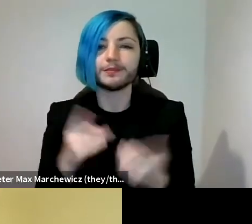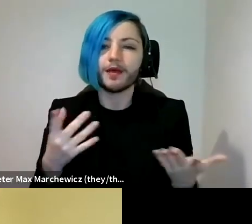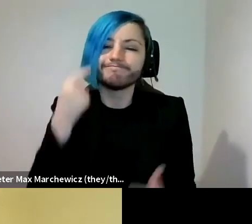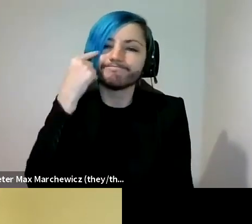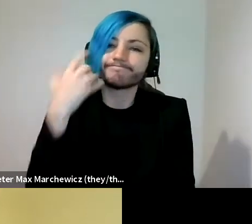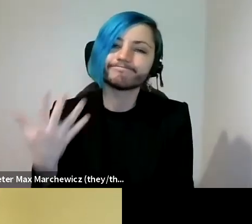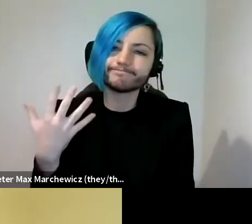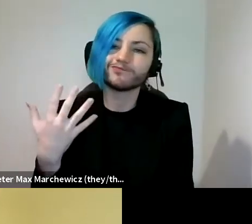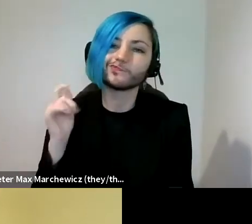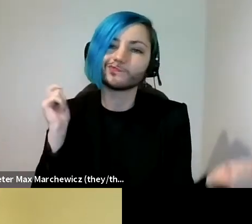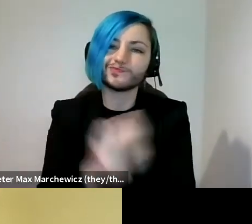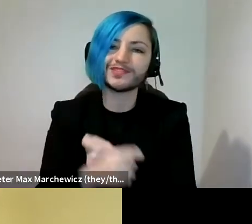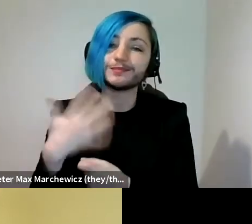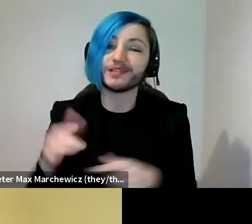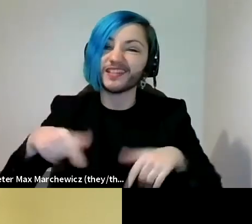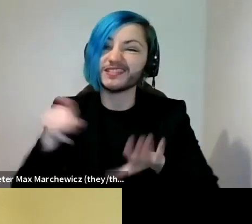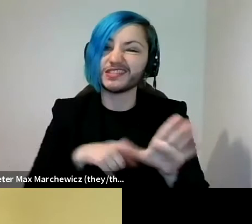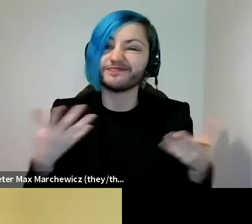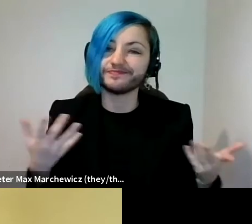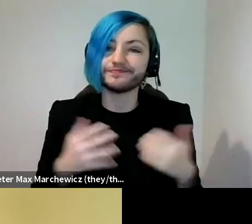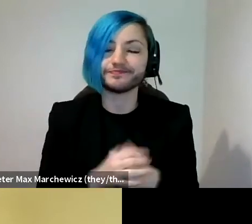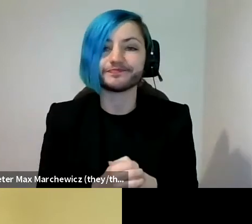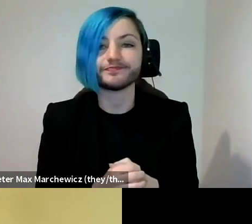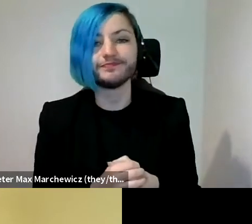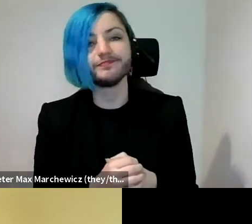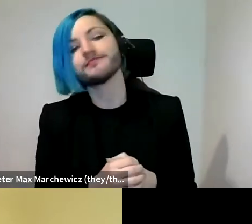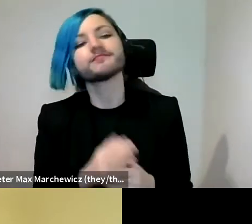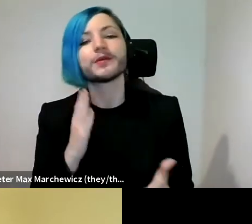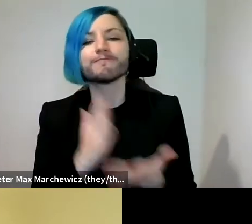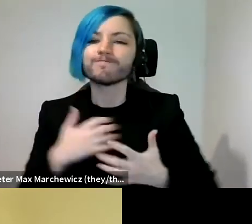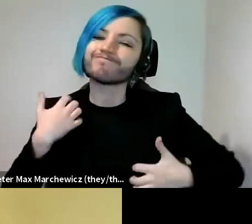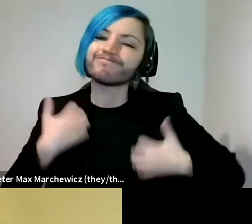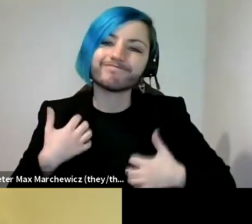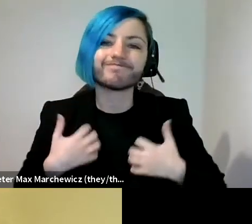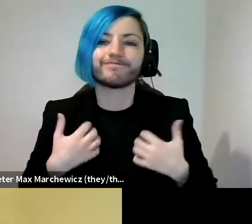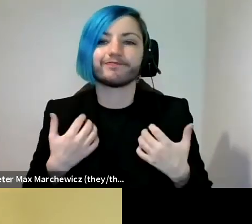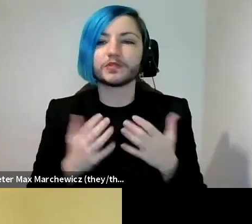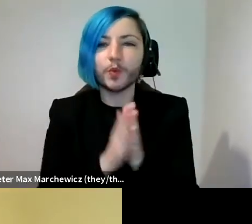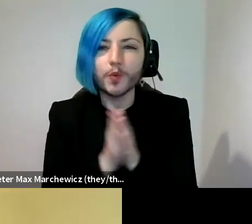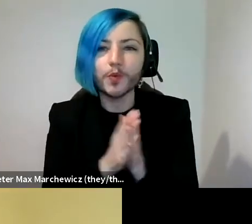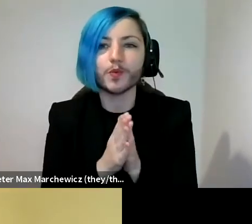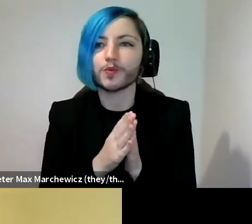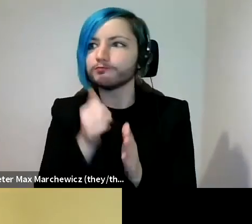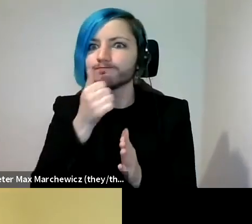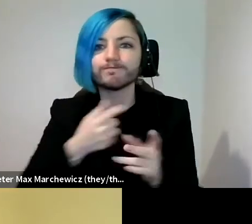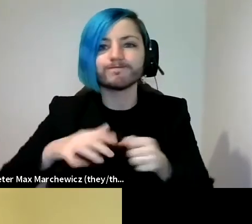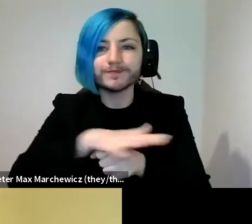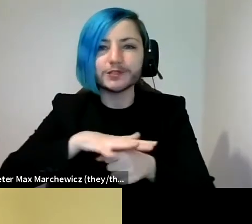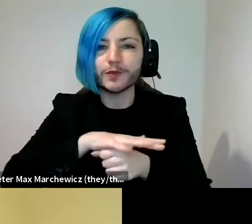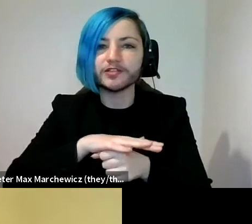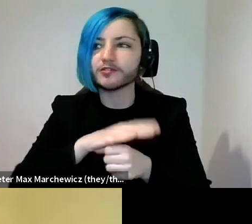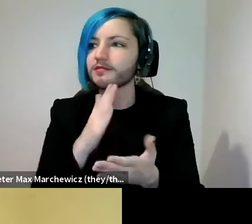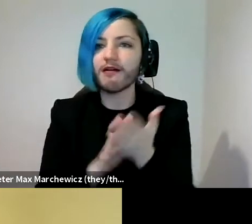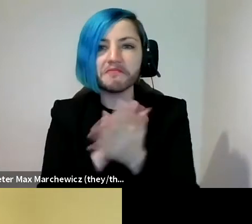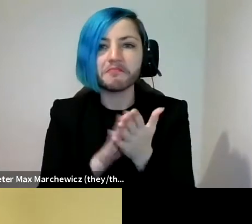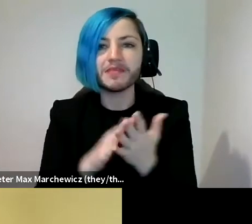our plans have changed somewhat this year. We're absolutely thrilled to take advantage of the new situation and bring this